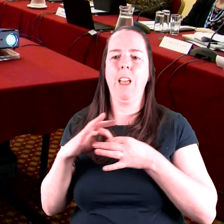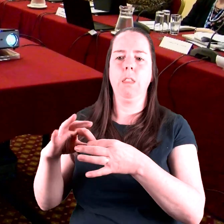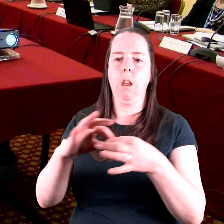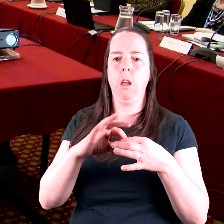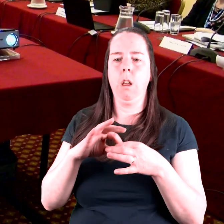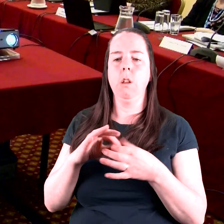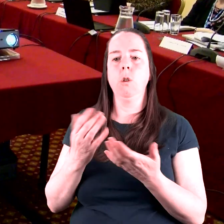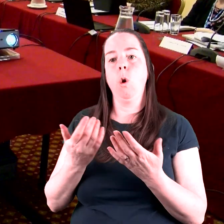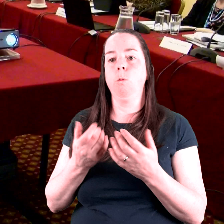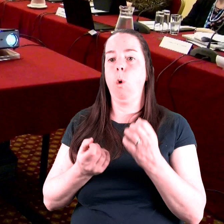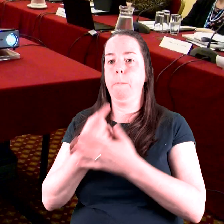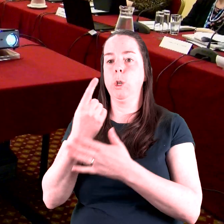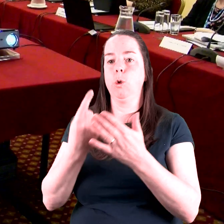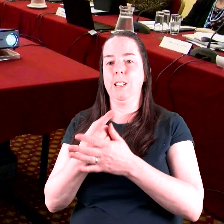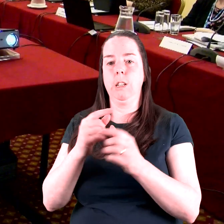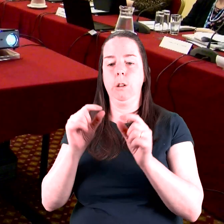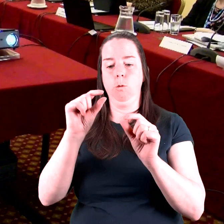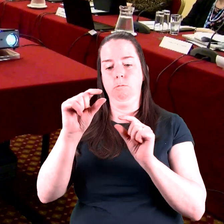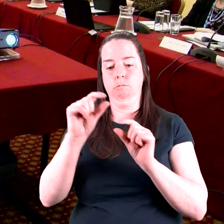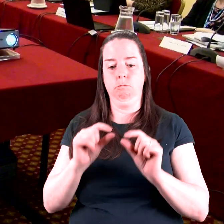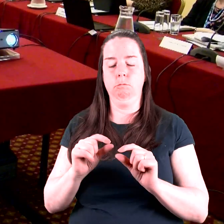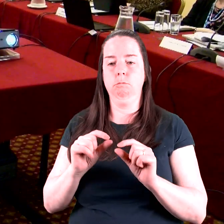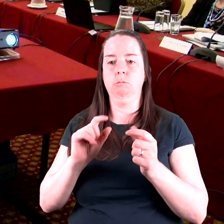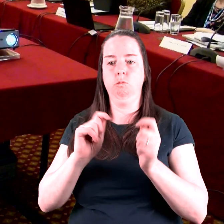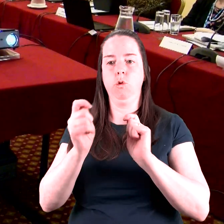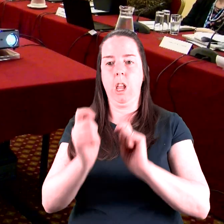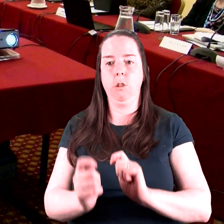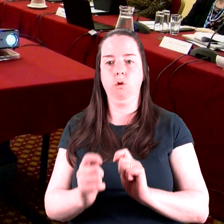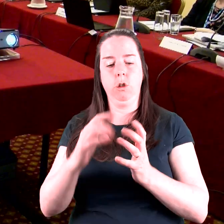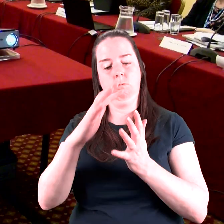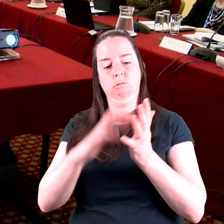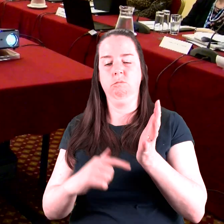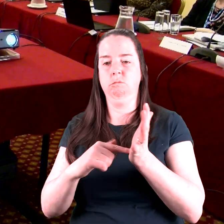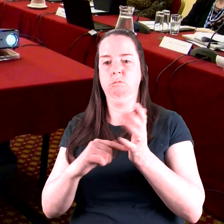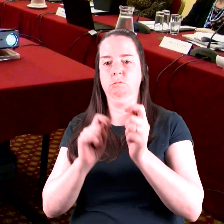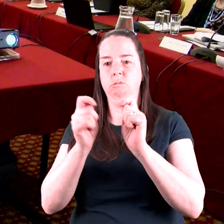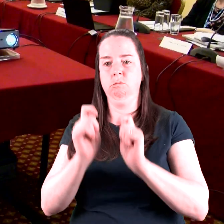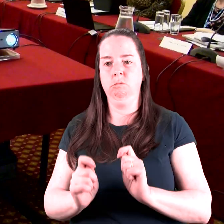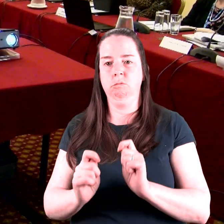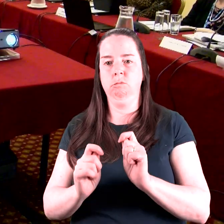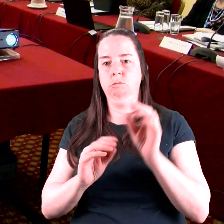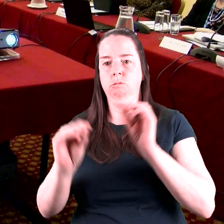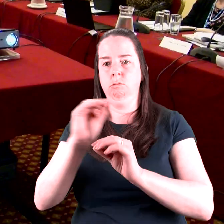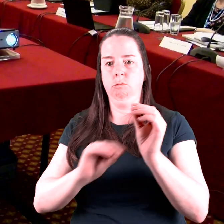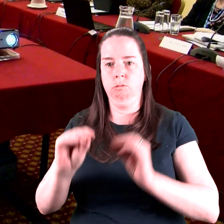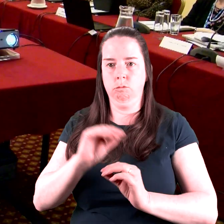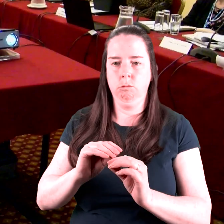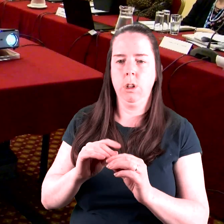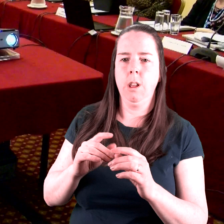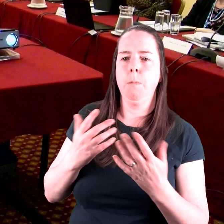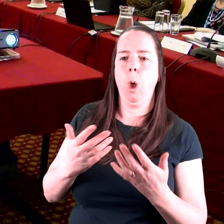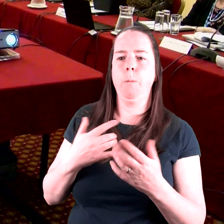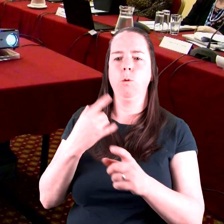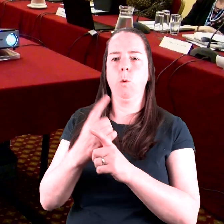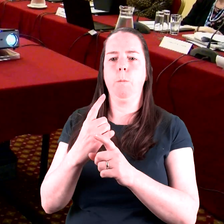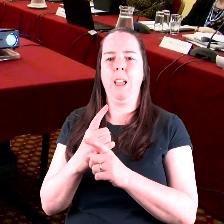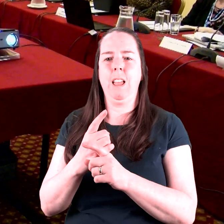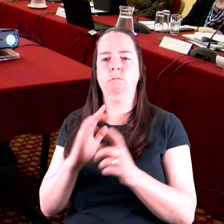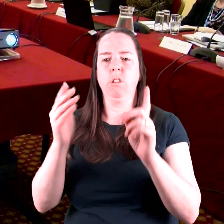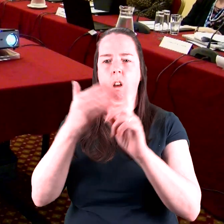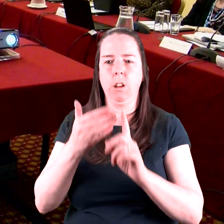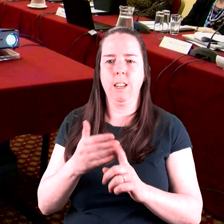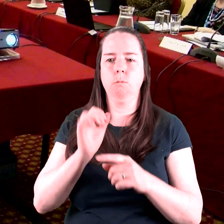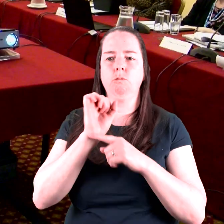together. There's an opportunity to flip those boxes around as well. So at the moment we talk about the